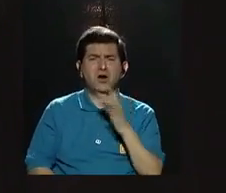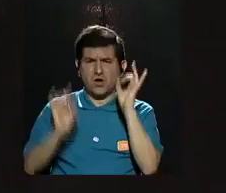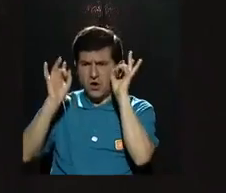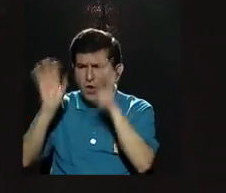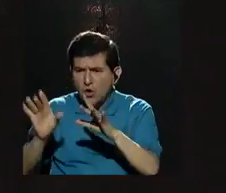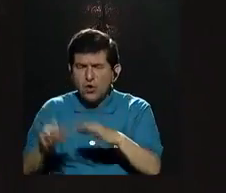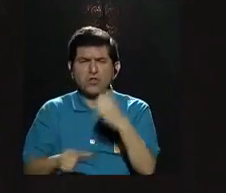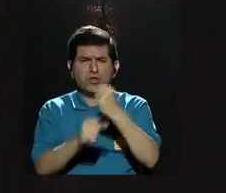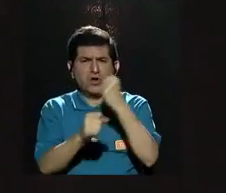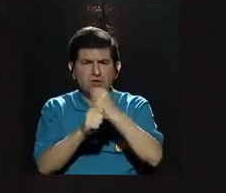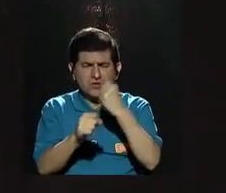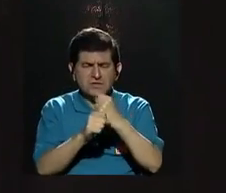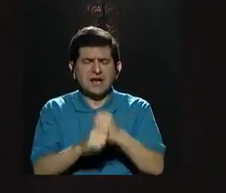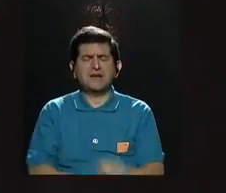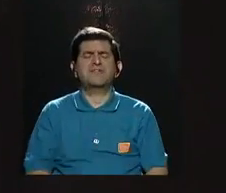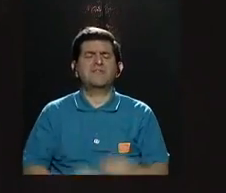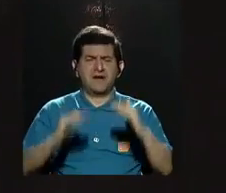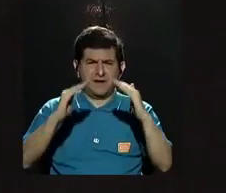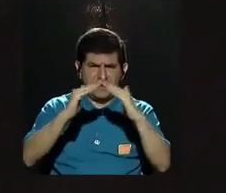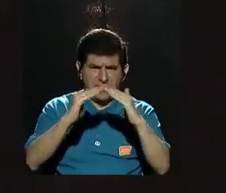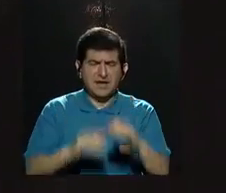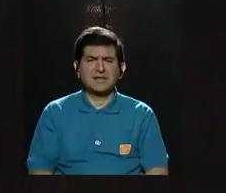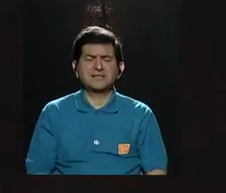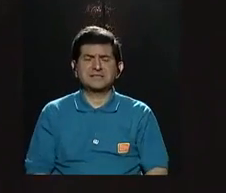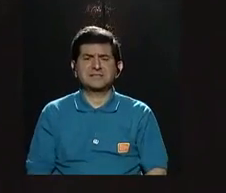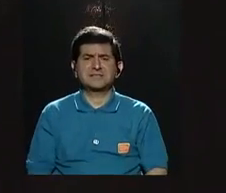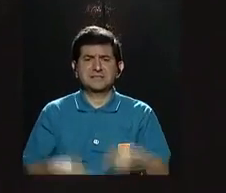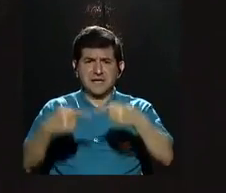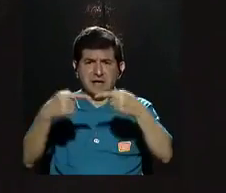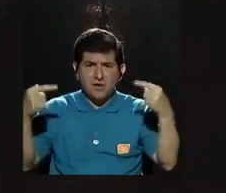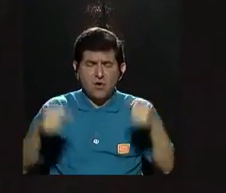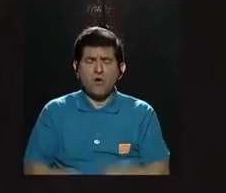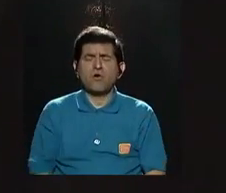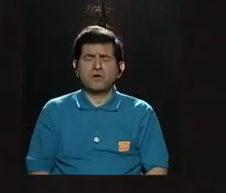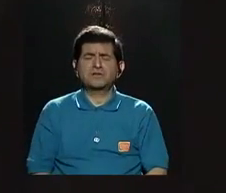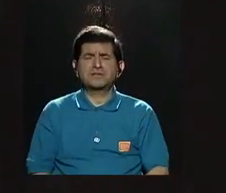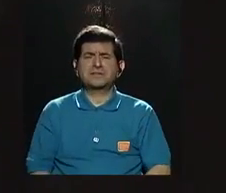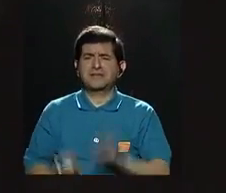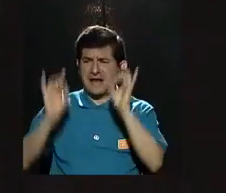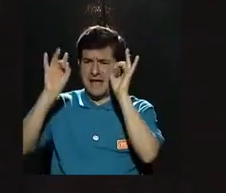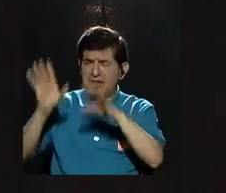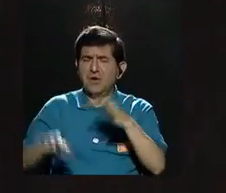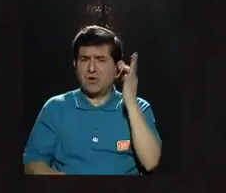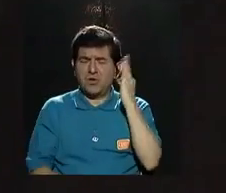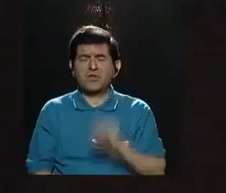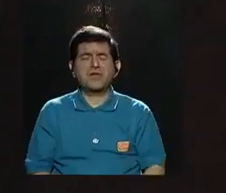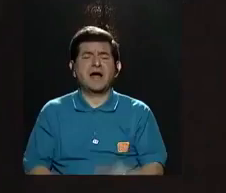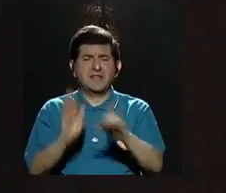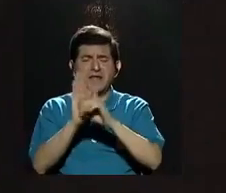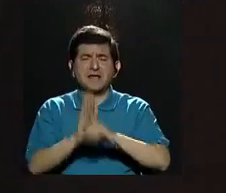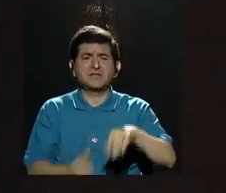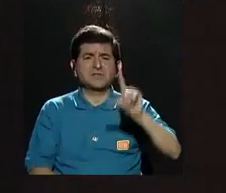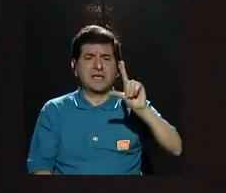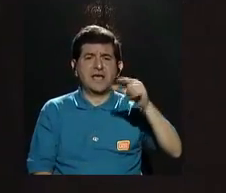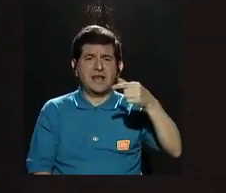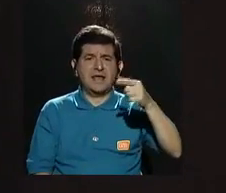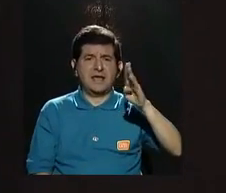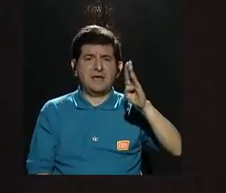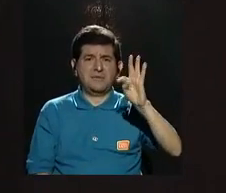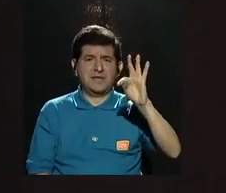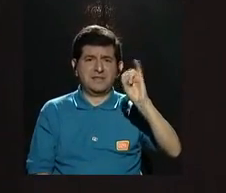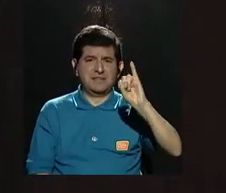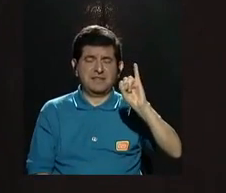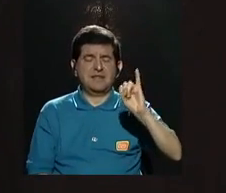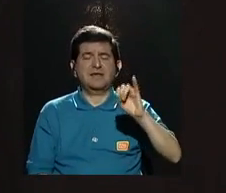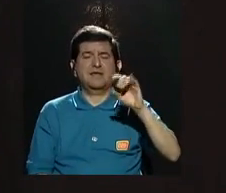against misogyny for LGBTQ rights, against the prison industrial complex for